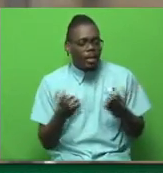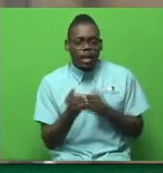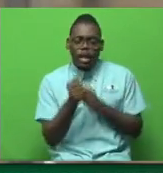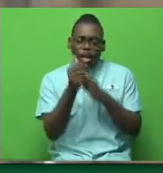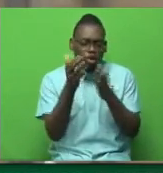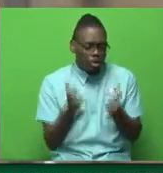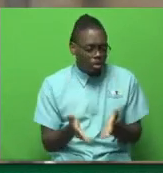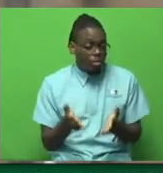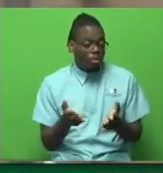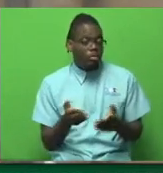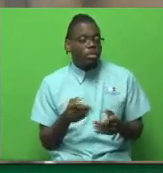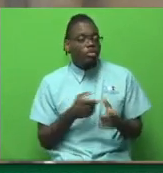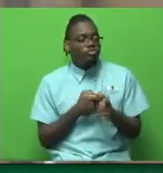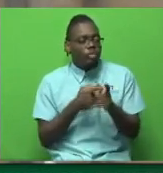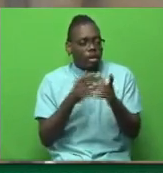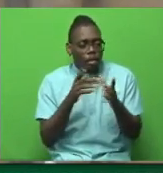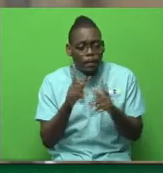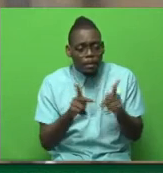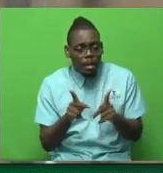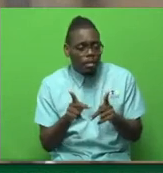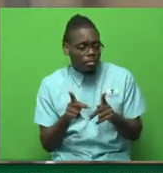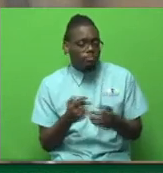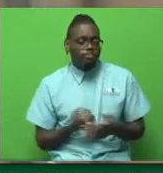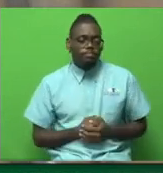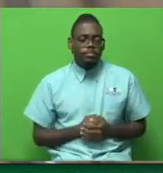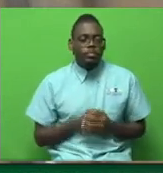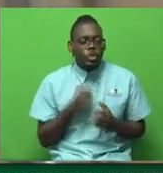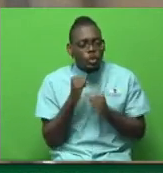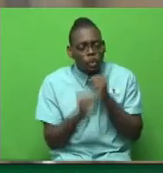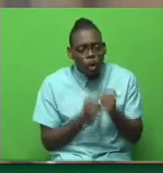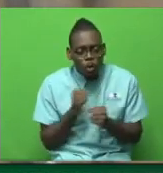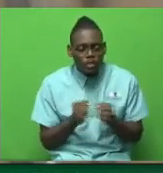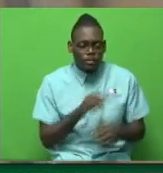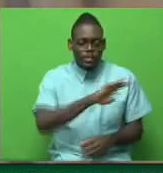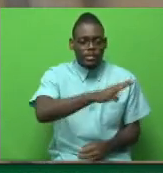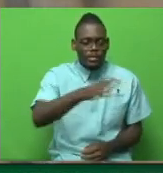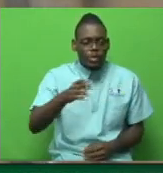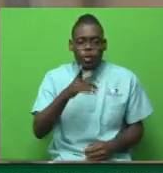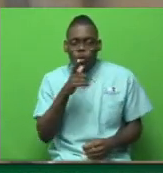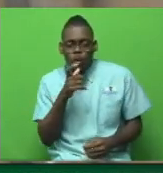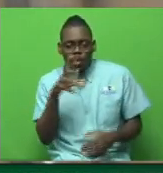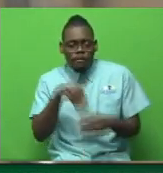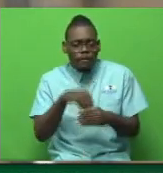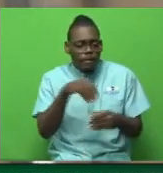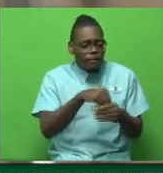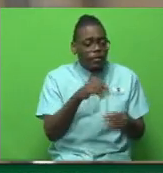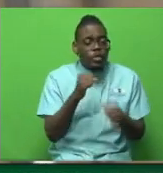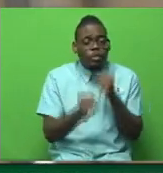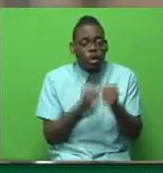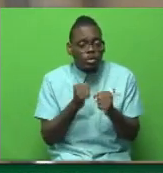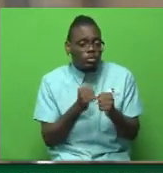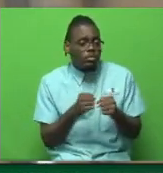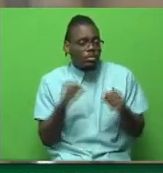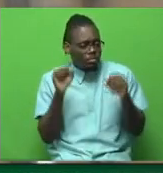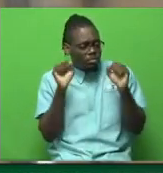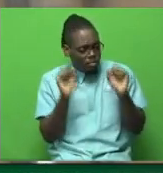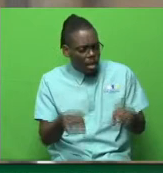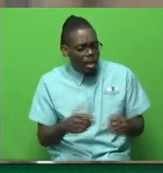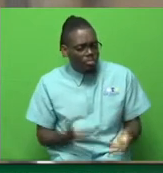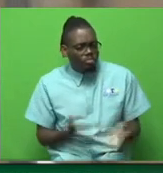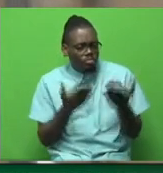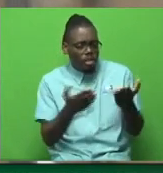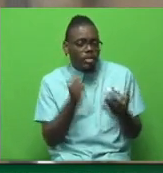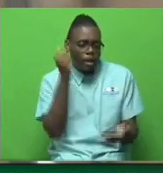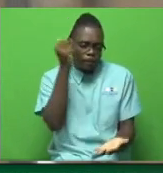in the sporting Arena the cultural Arena so we are pulling together that policy and we will be bringing that to the cabinet for approval and